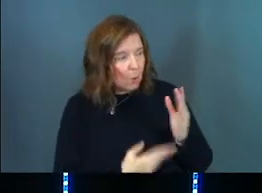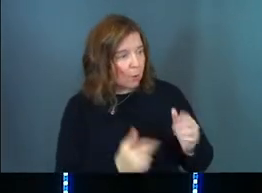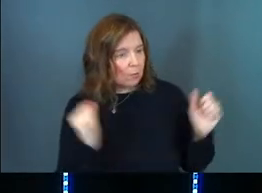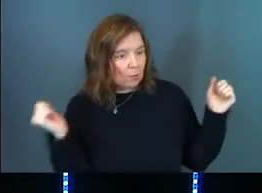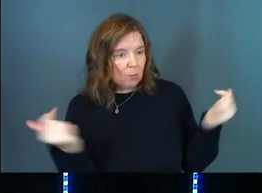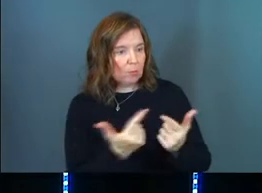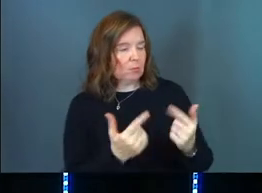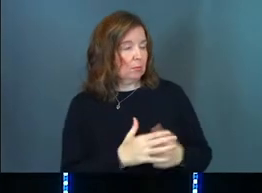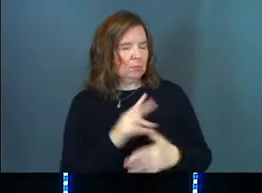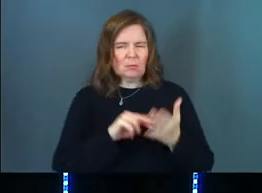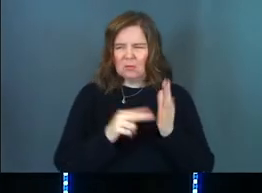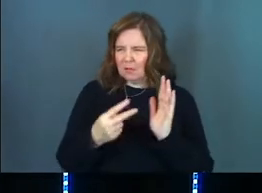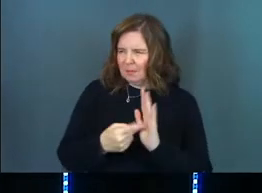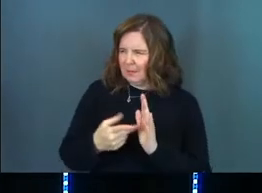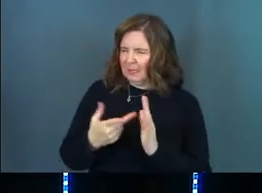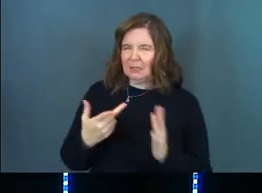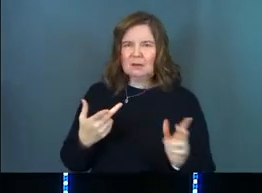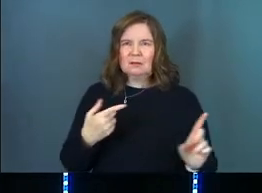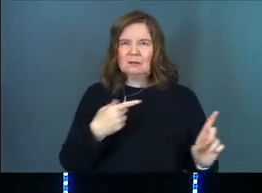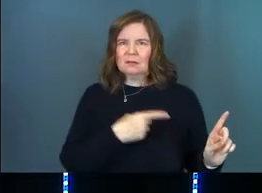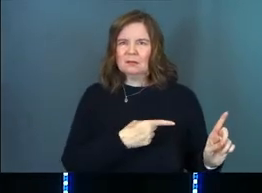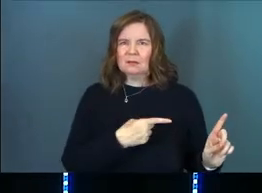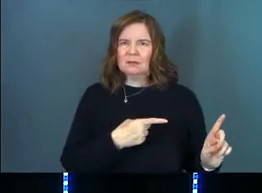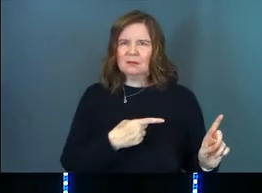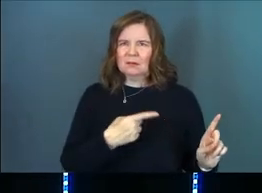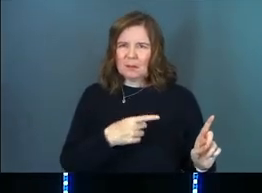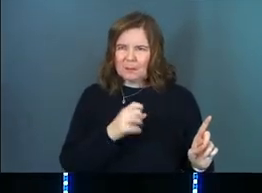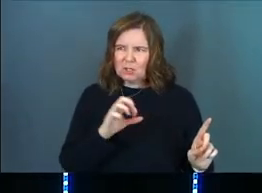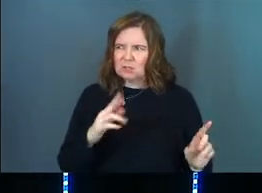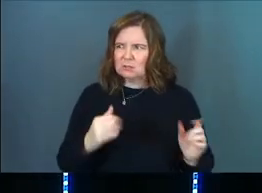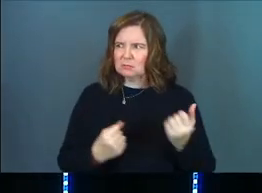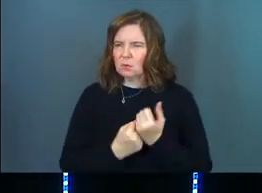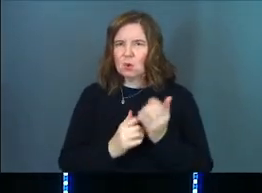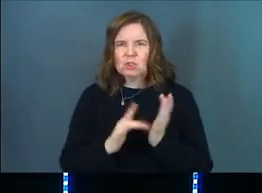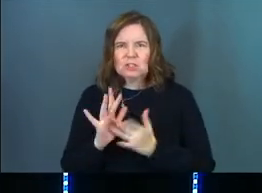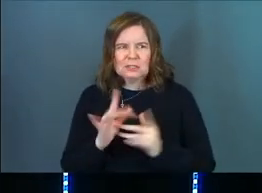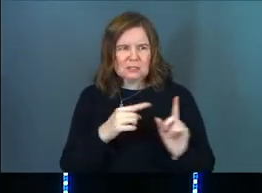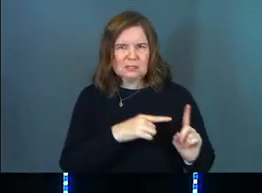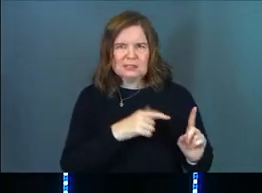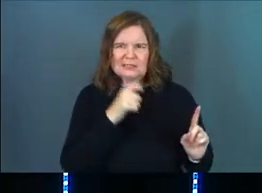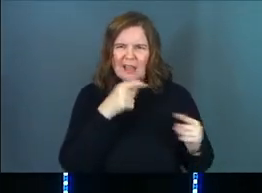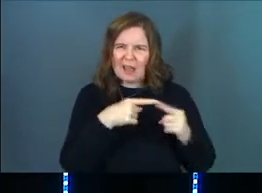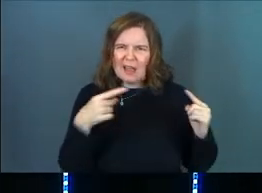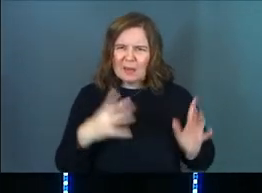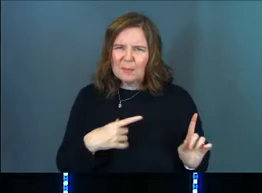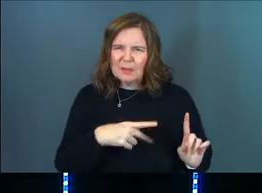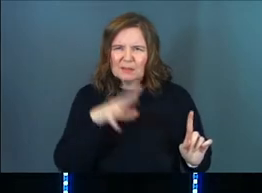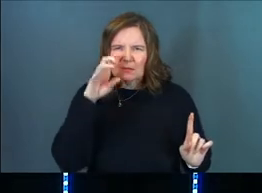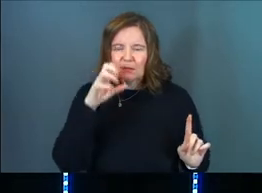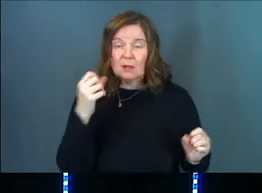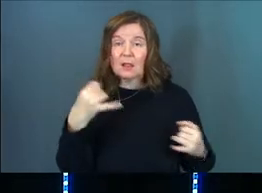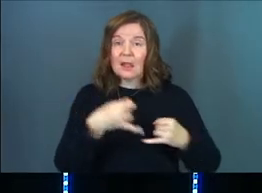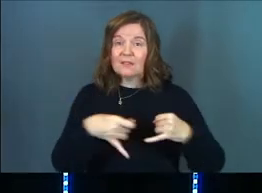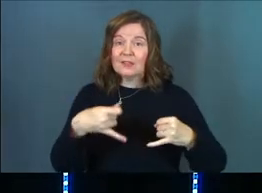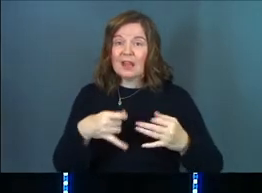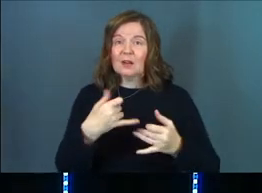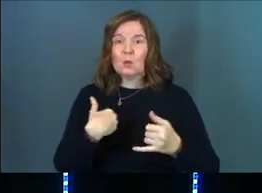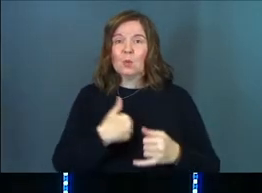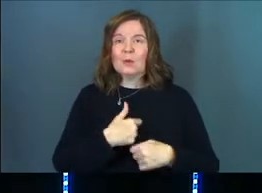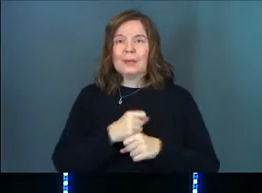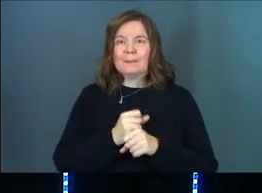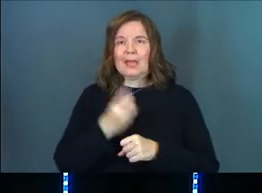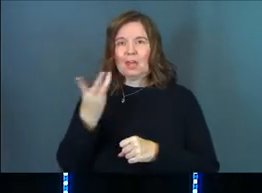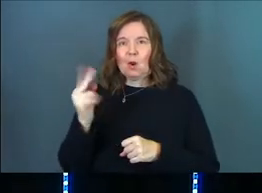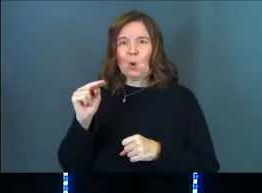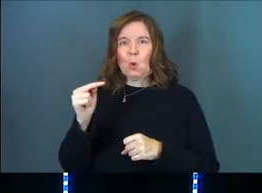of you. What do you mean, Peter's? Isn't Peter on Jesus' side? And isn't there a line? A lot of the lines, guys, are lines that we